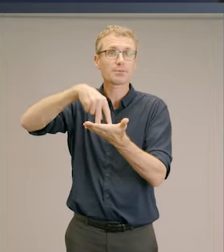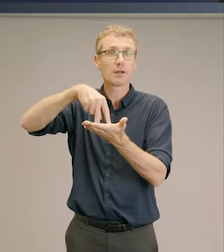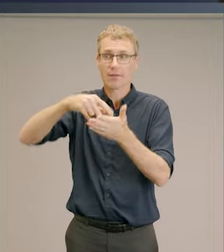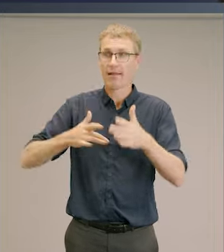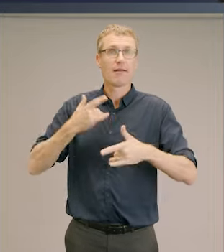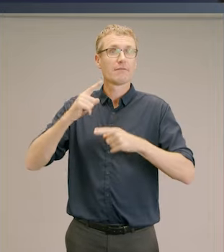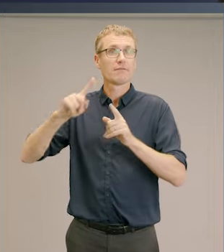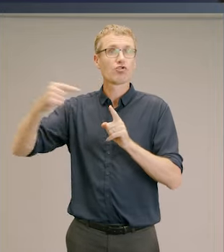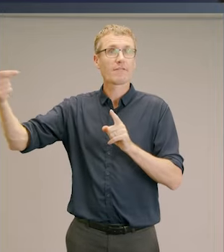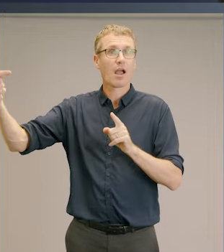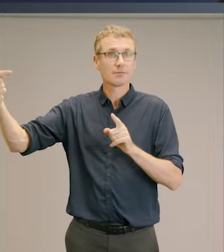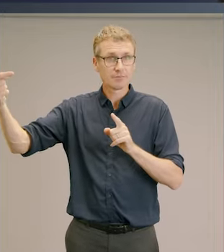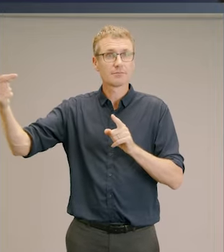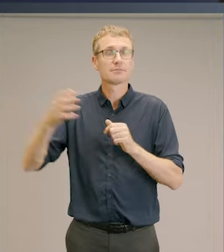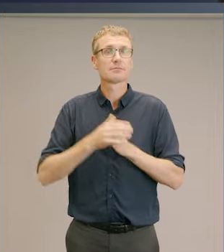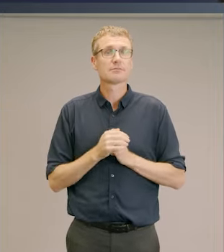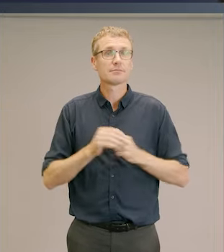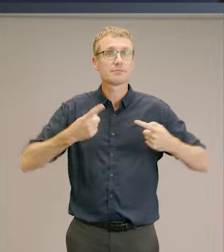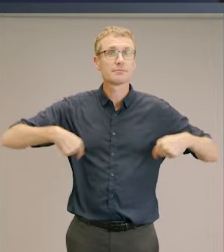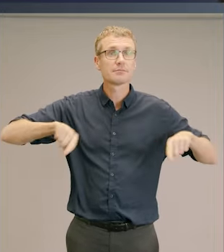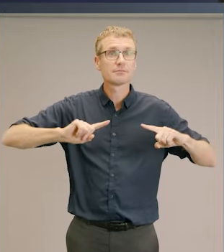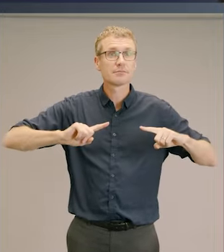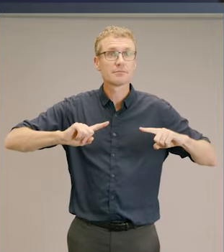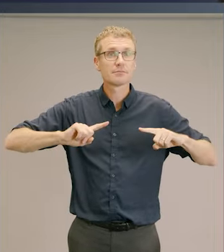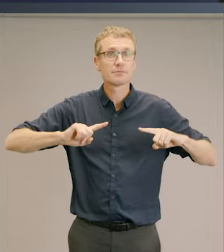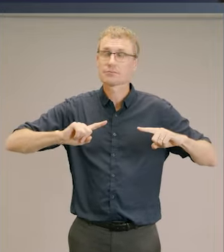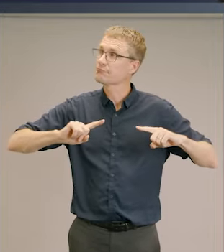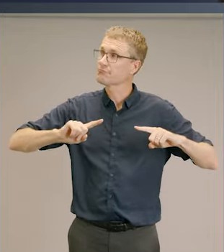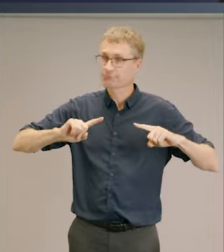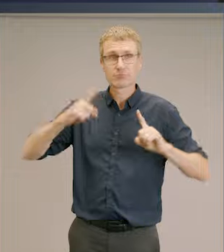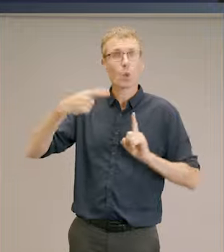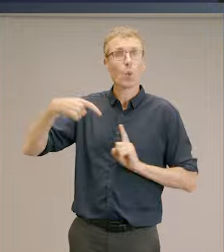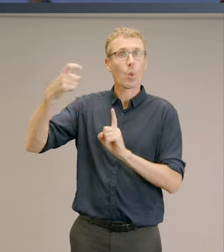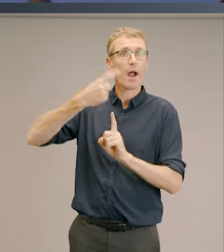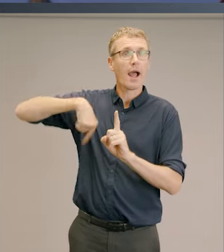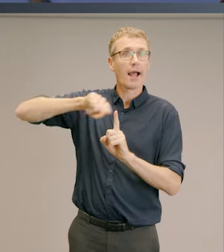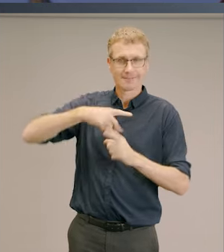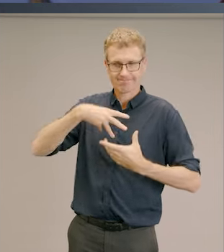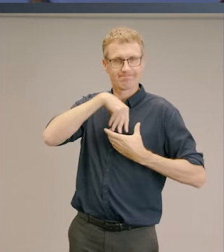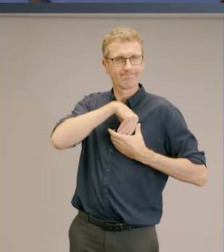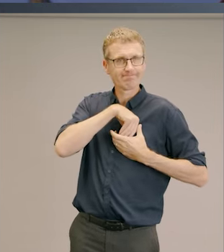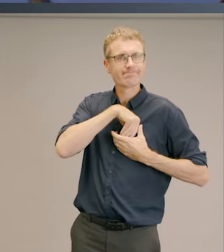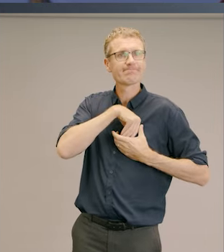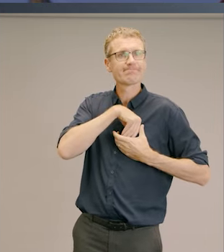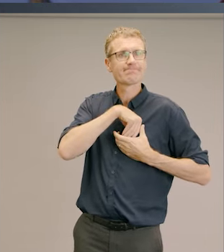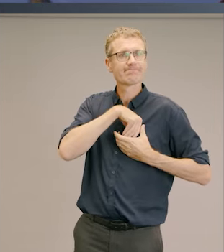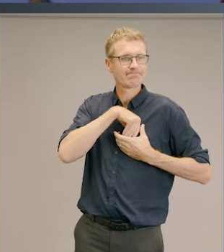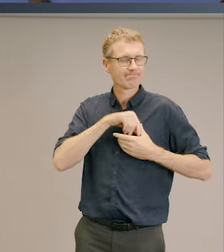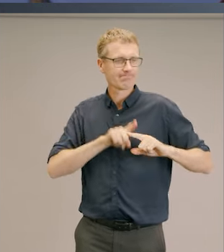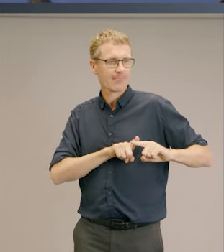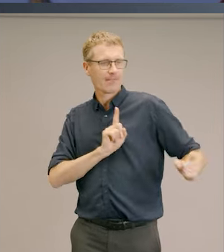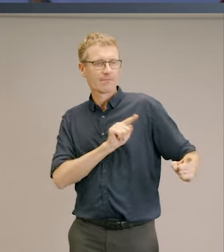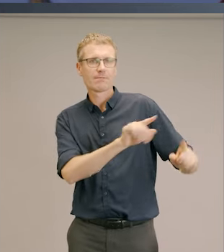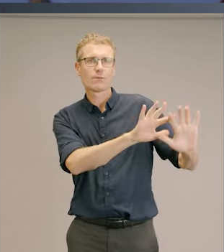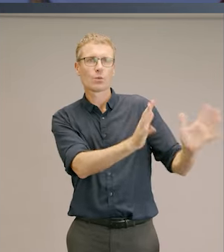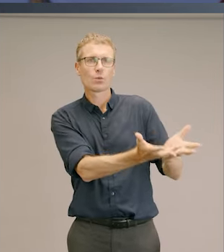to eternal life. And we're all called to live with this reality in our hearts.